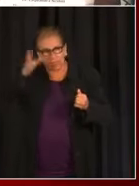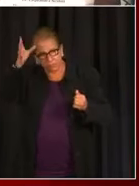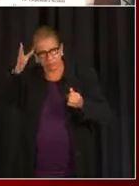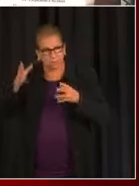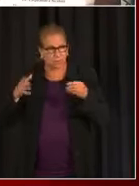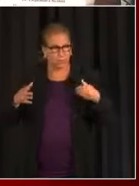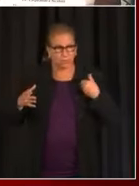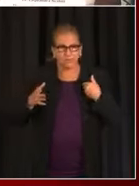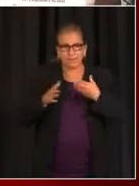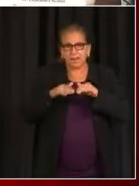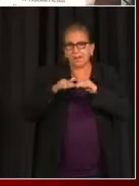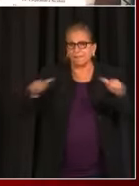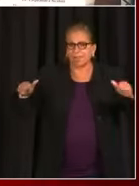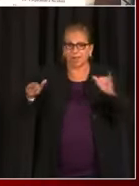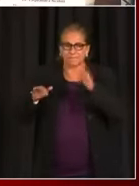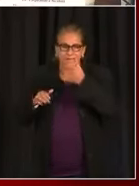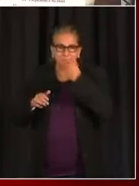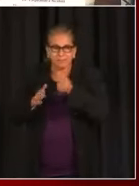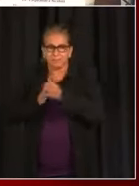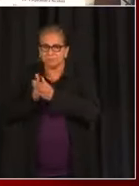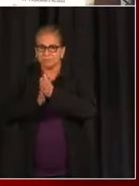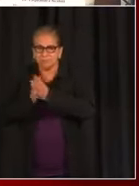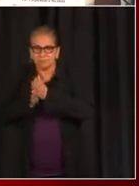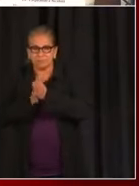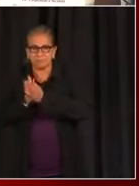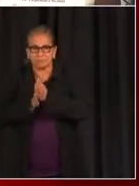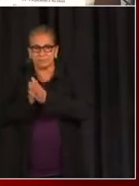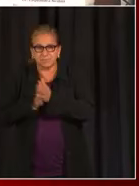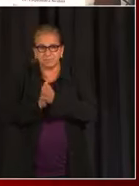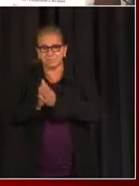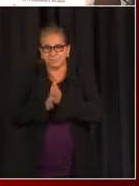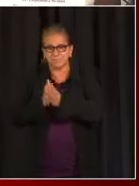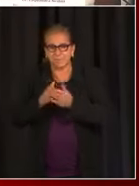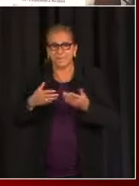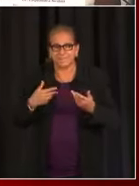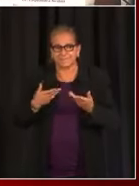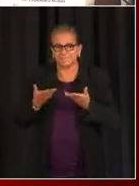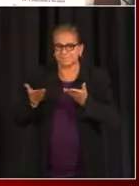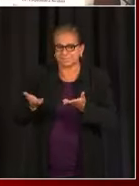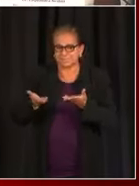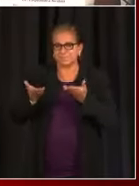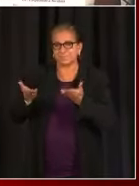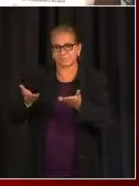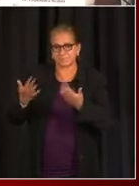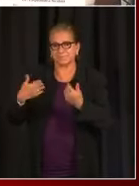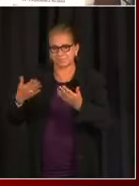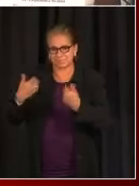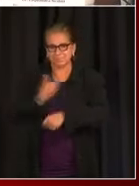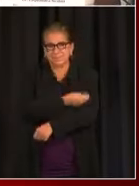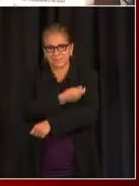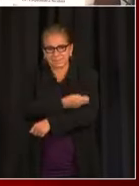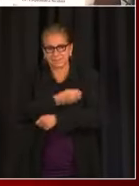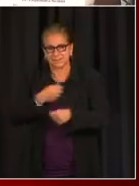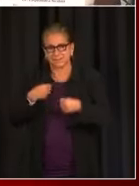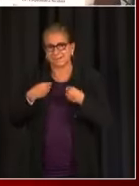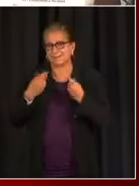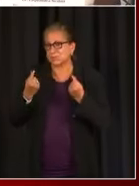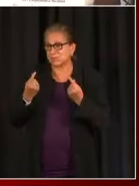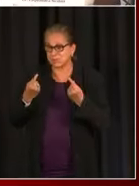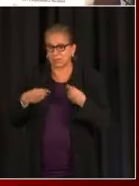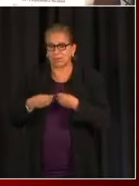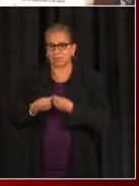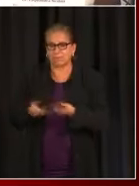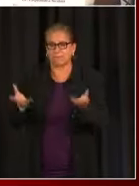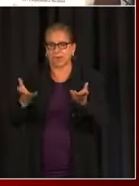that we have done on the ground and will continue to do for youth and young adults. Again, highlighting here the incentive program that will